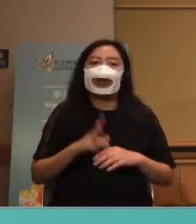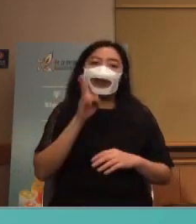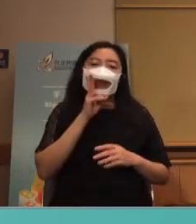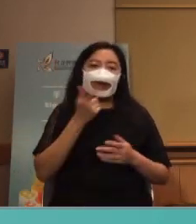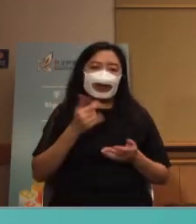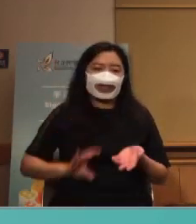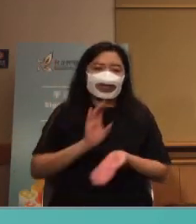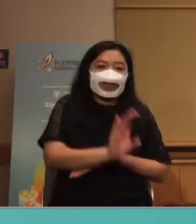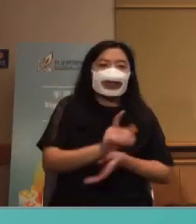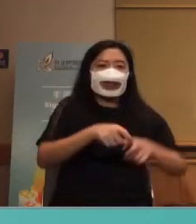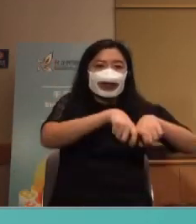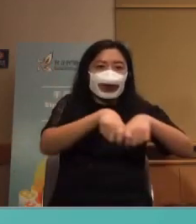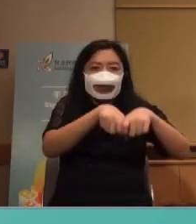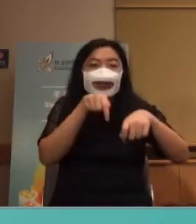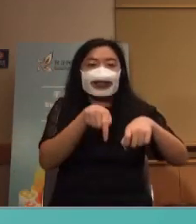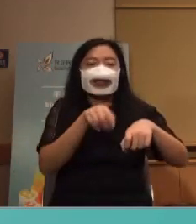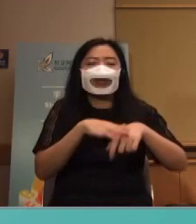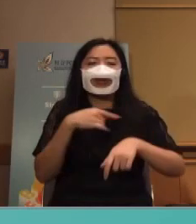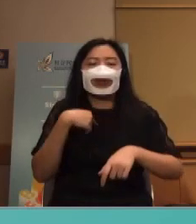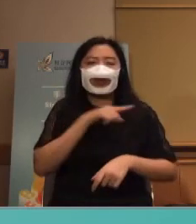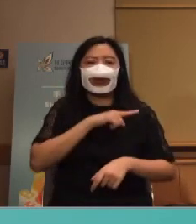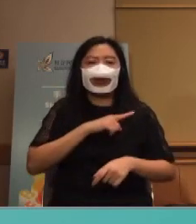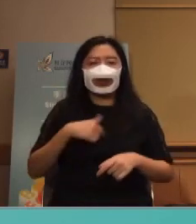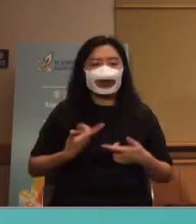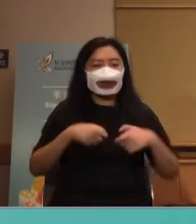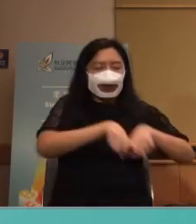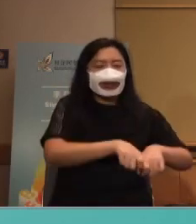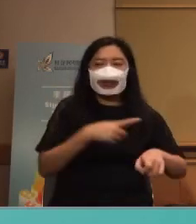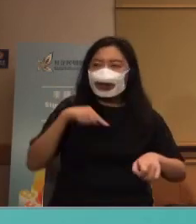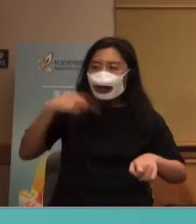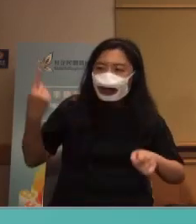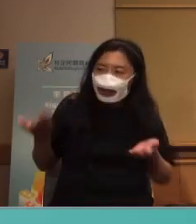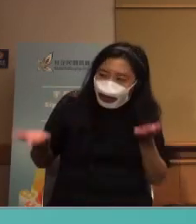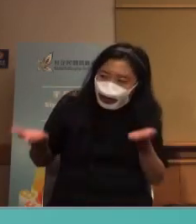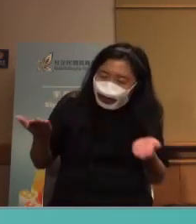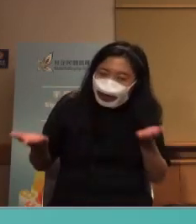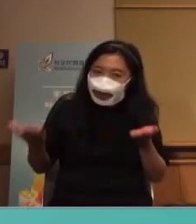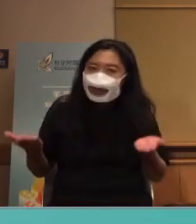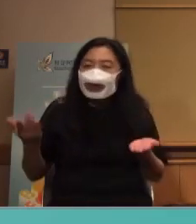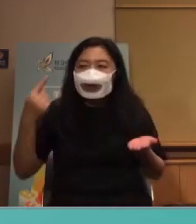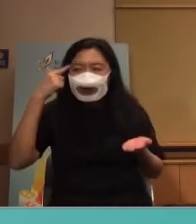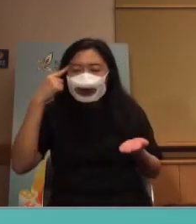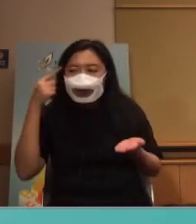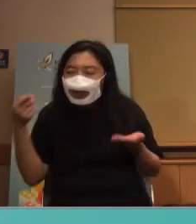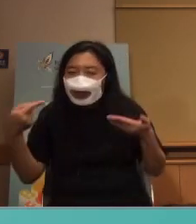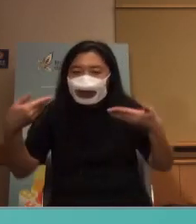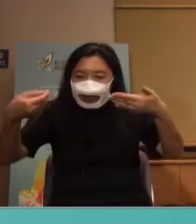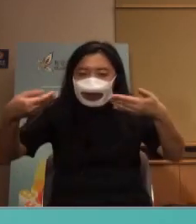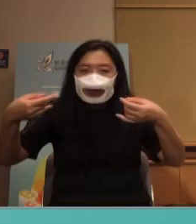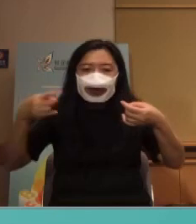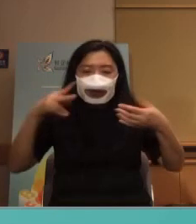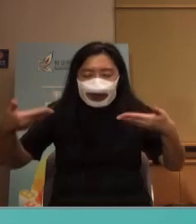to other things, right? You have a benchmark. But I don't see why impact should be compared in such a way